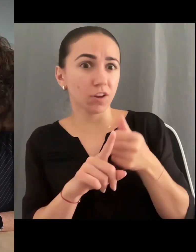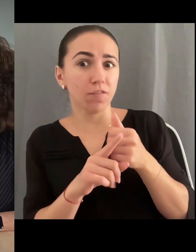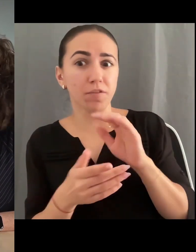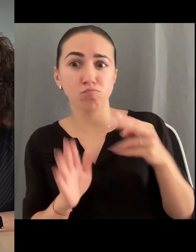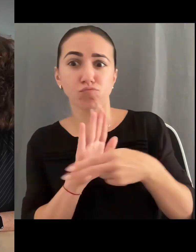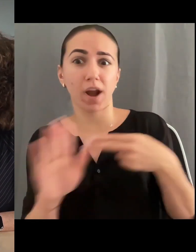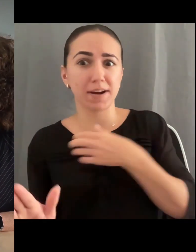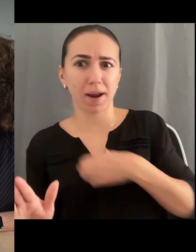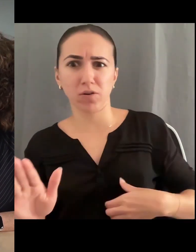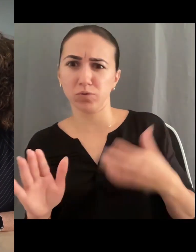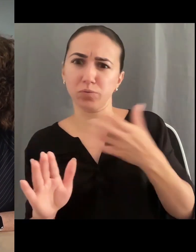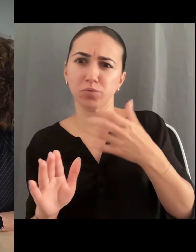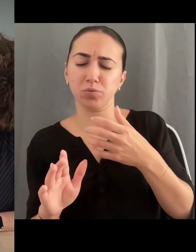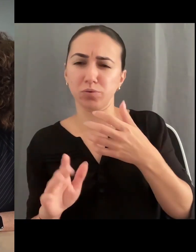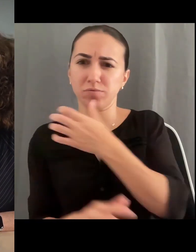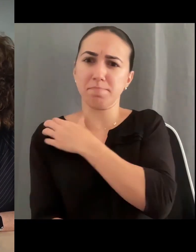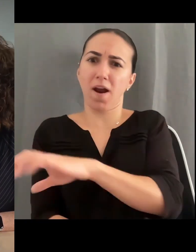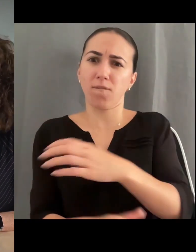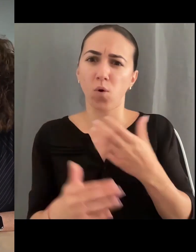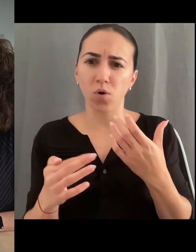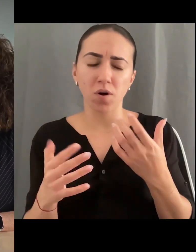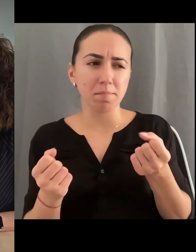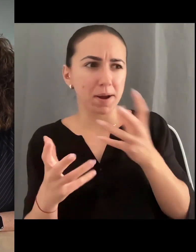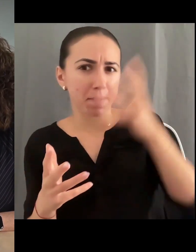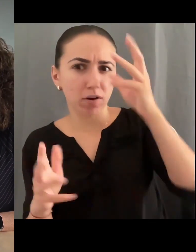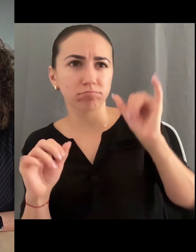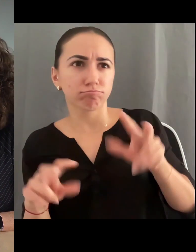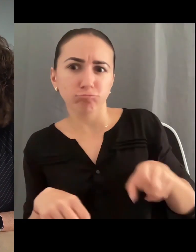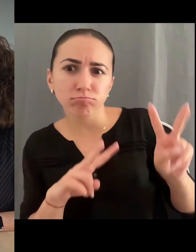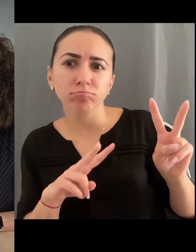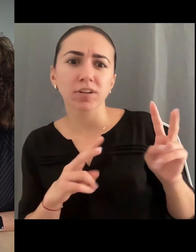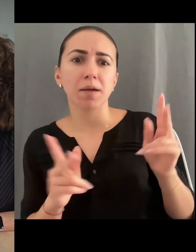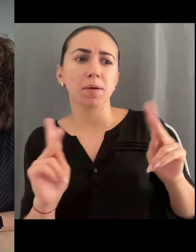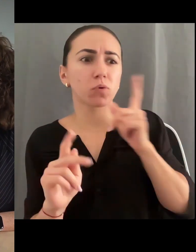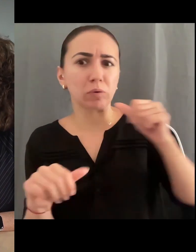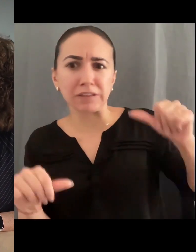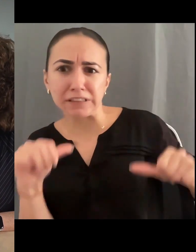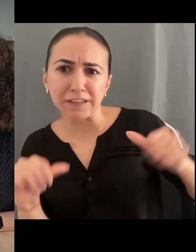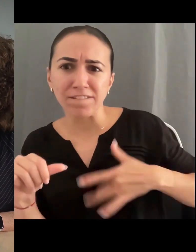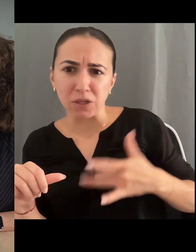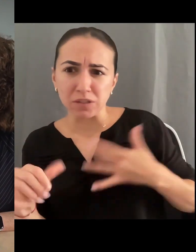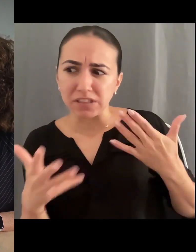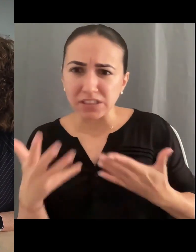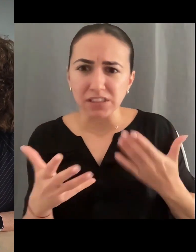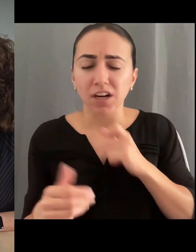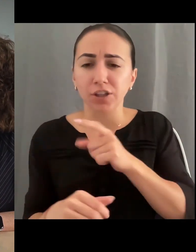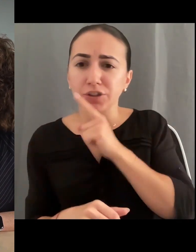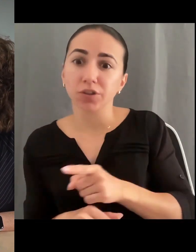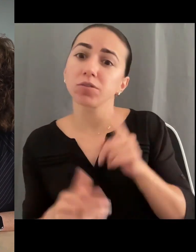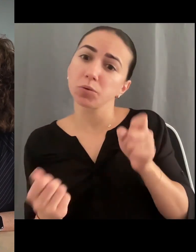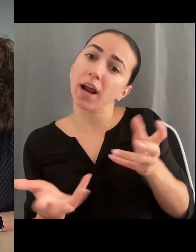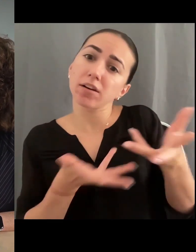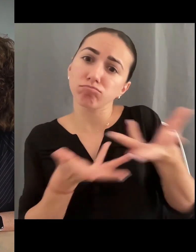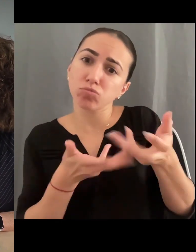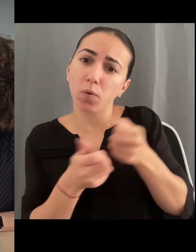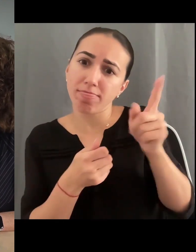brand ambassador is so powerful, right? It speaks volumes to parents and individuals with disabilities who are hesitant about having an ABLE account. You can really speak